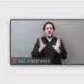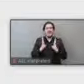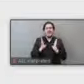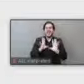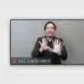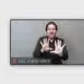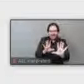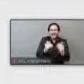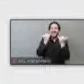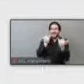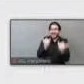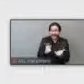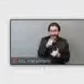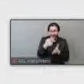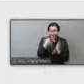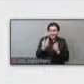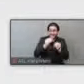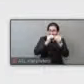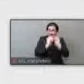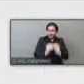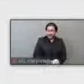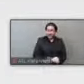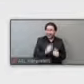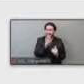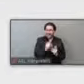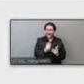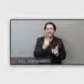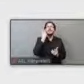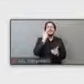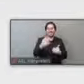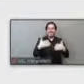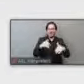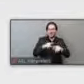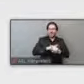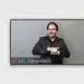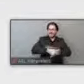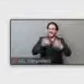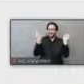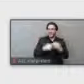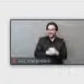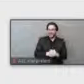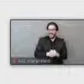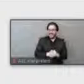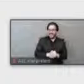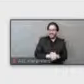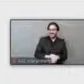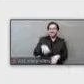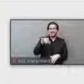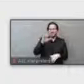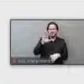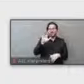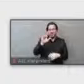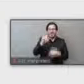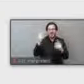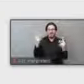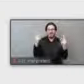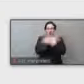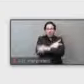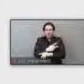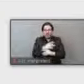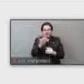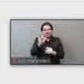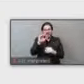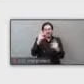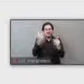can see these, 25 times the death rates sort of